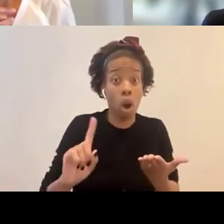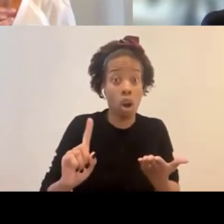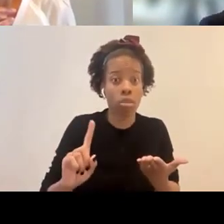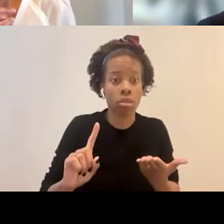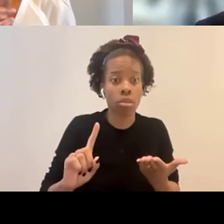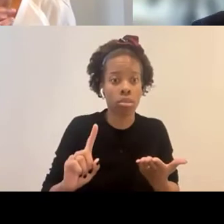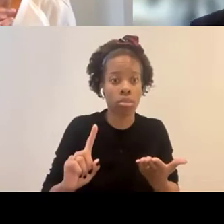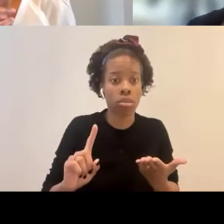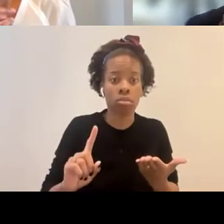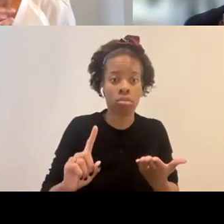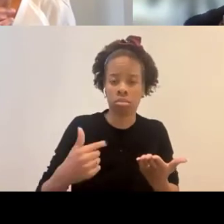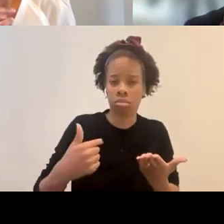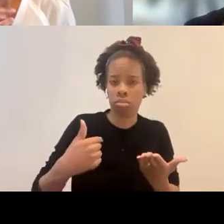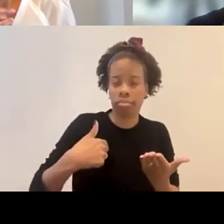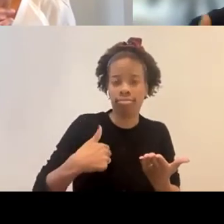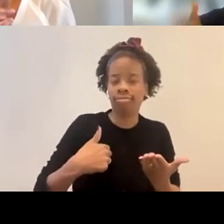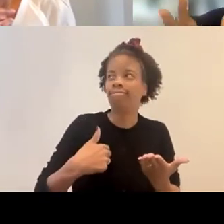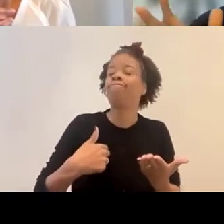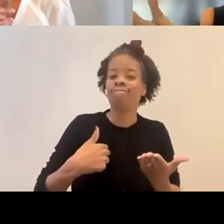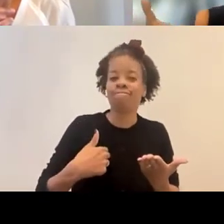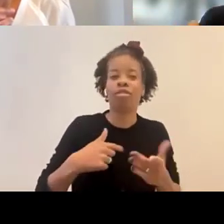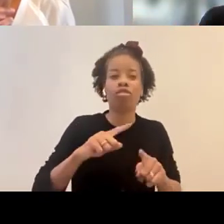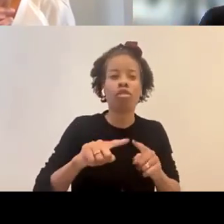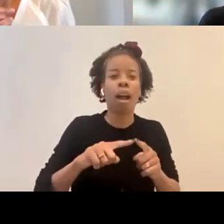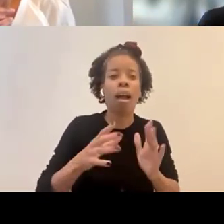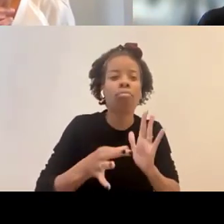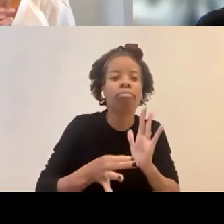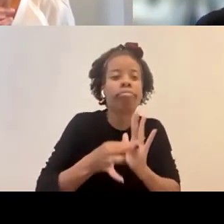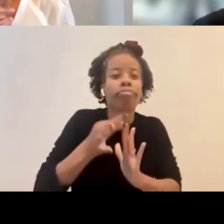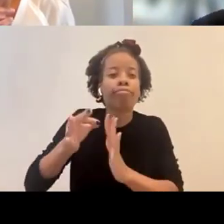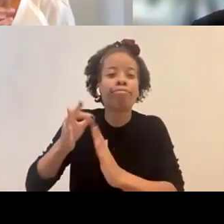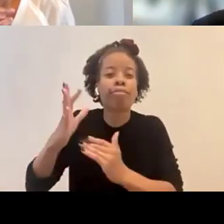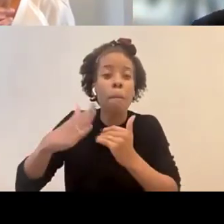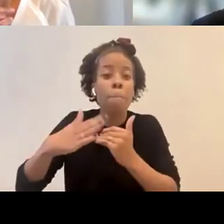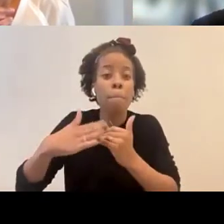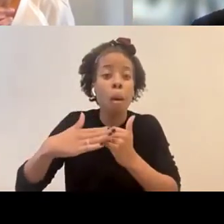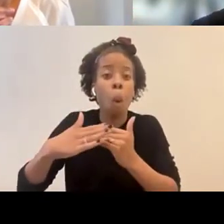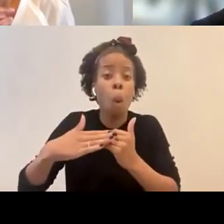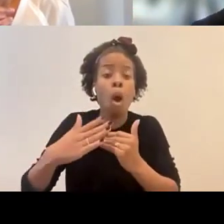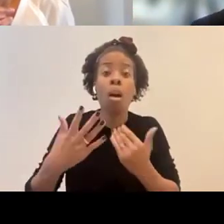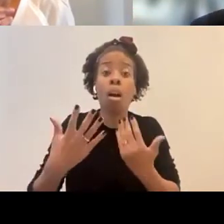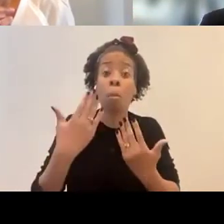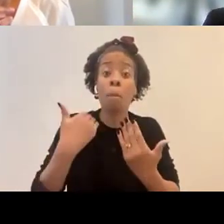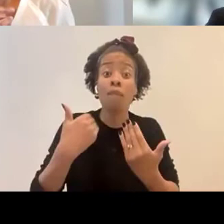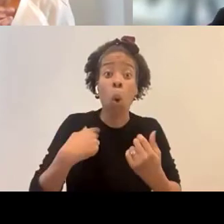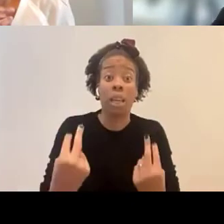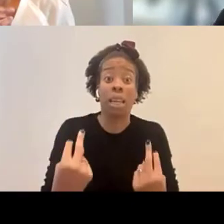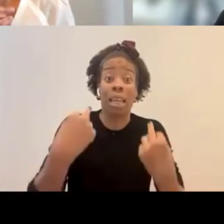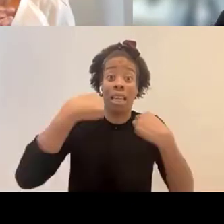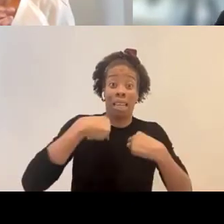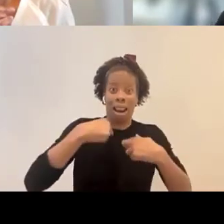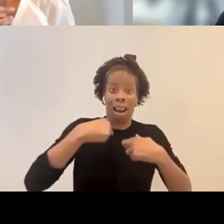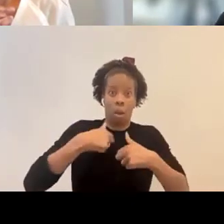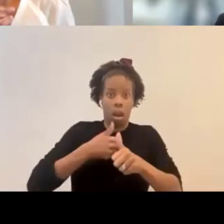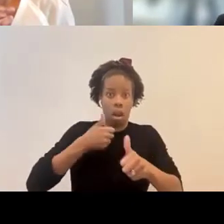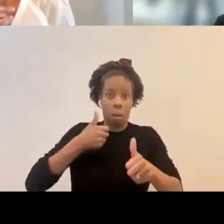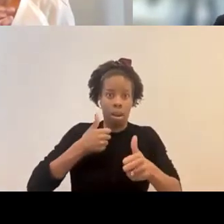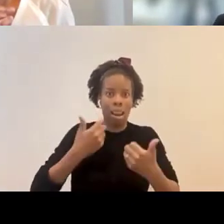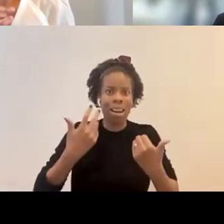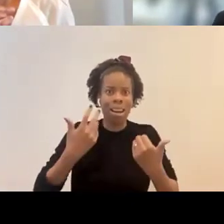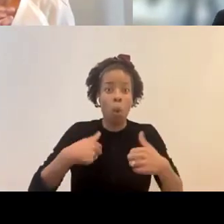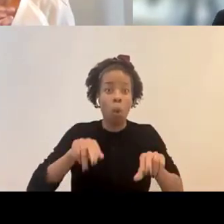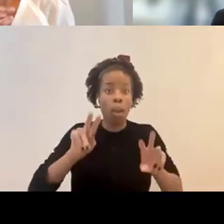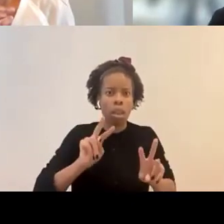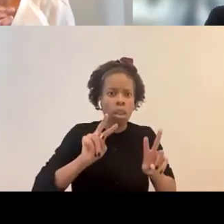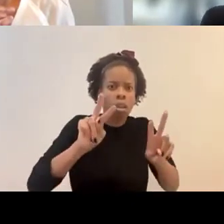I'm encumbering. It's building on that and it's outward facing, looking at the programmatic work. And the ultimate goal